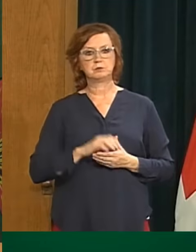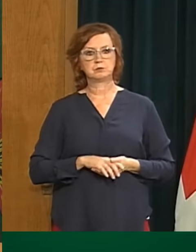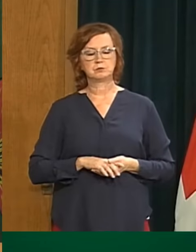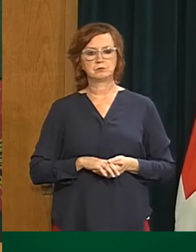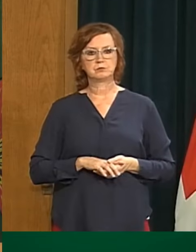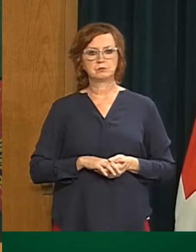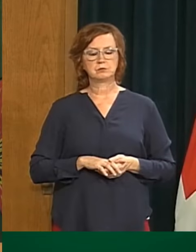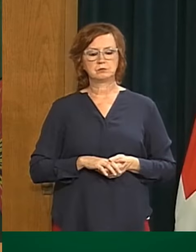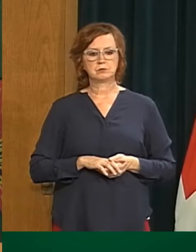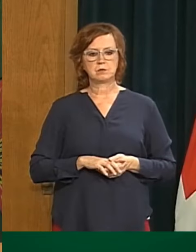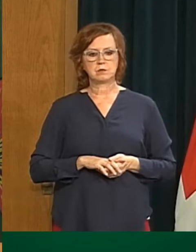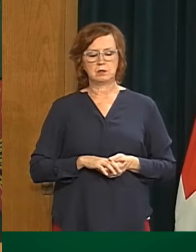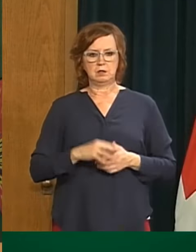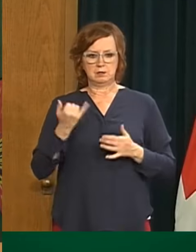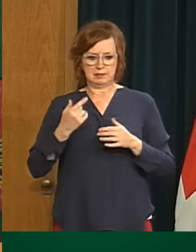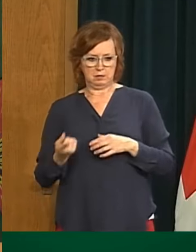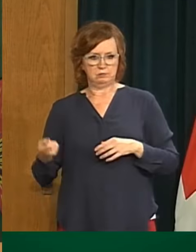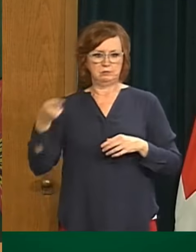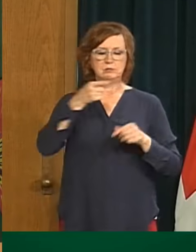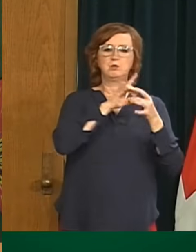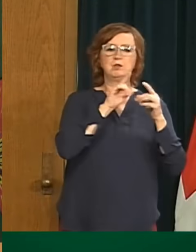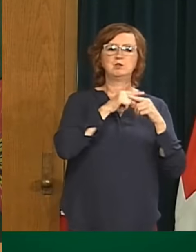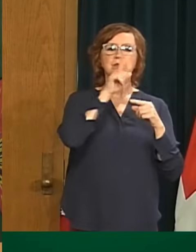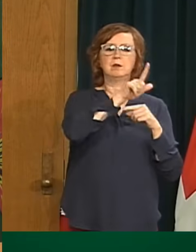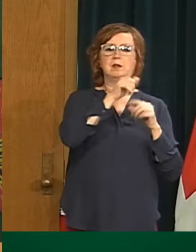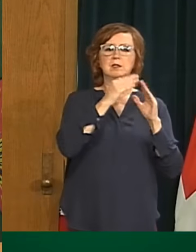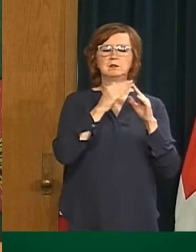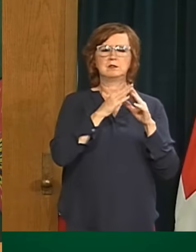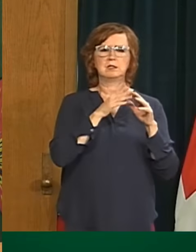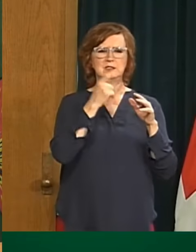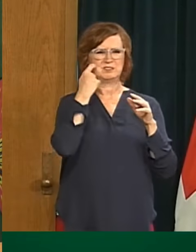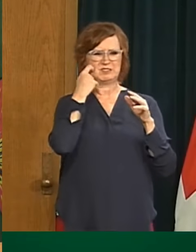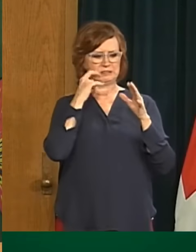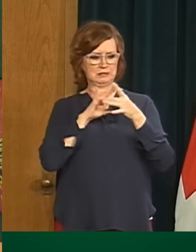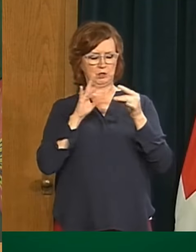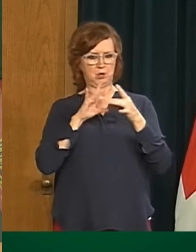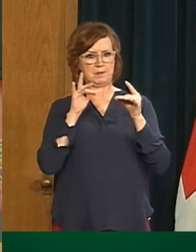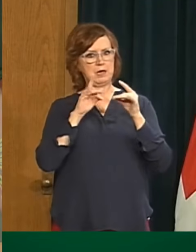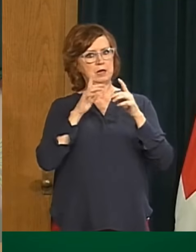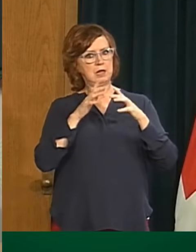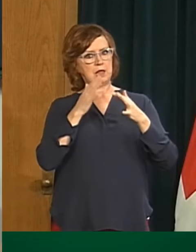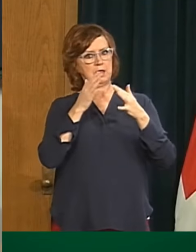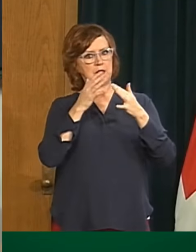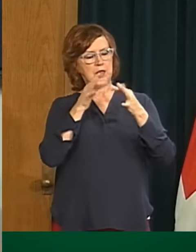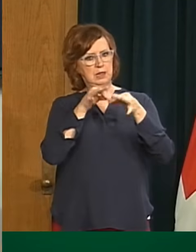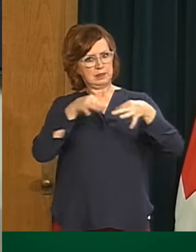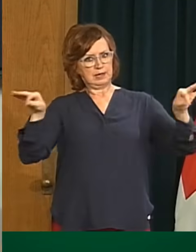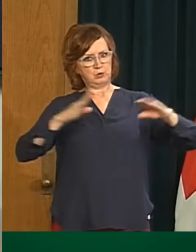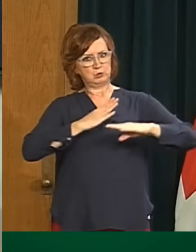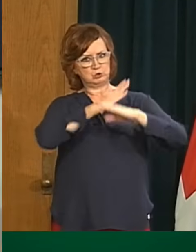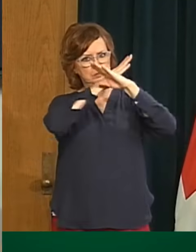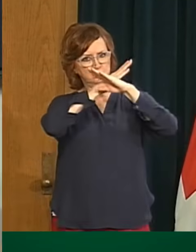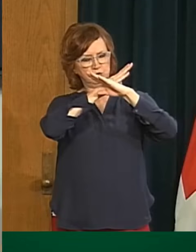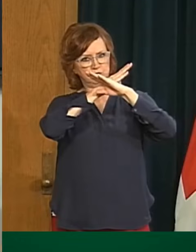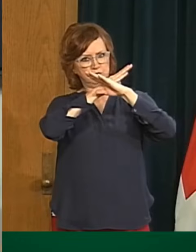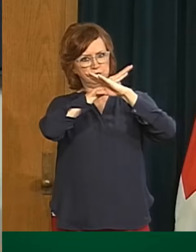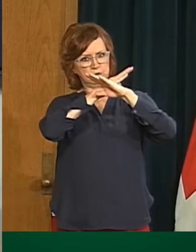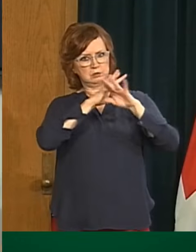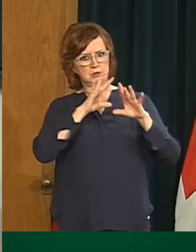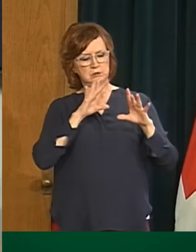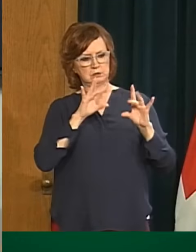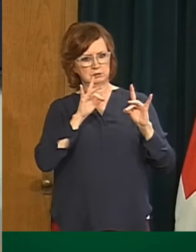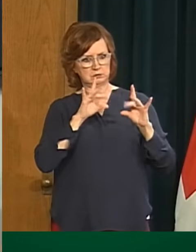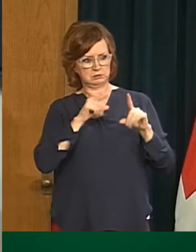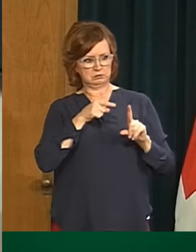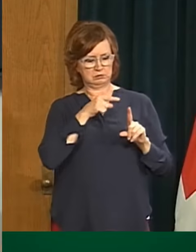Actually related to Loche again, you mentioned language barriers being an issue.